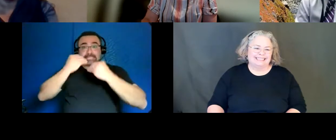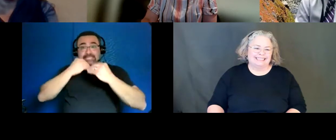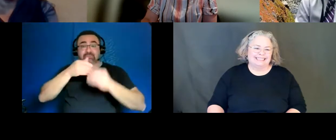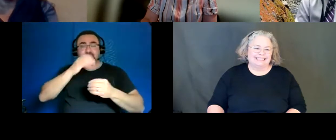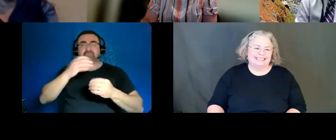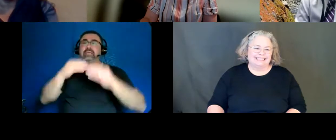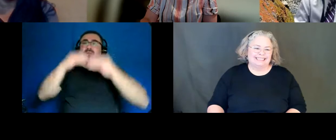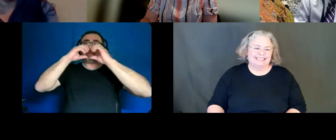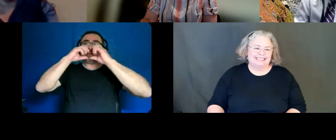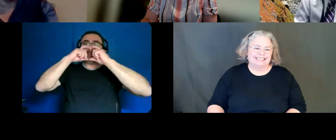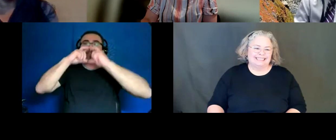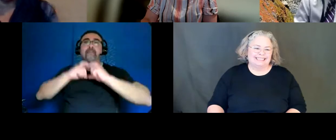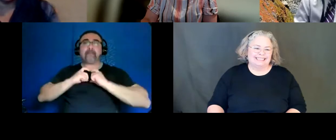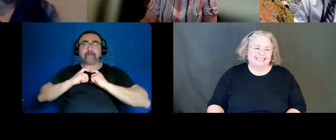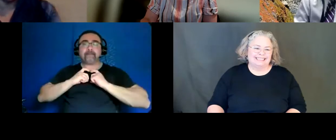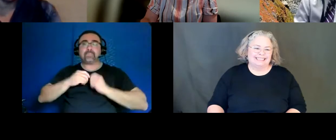off.